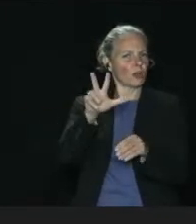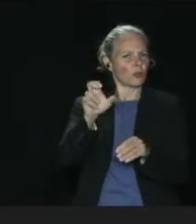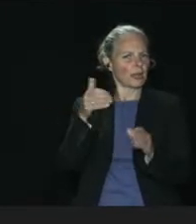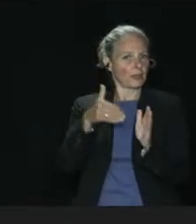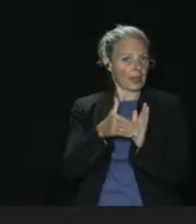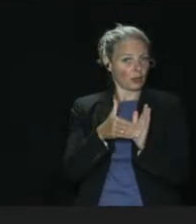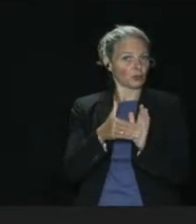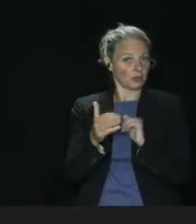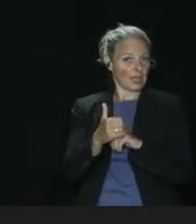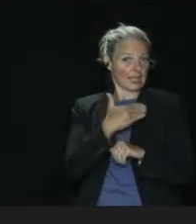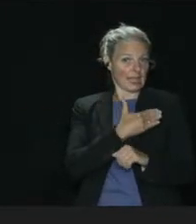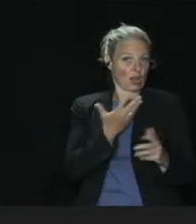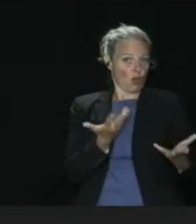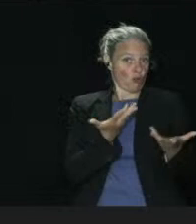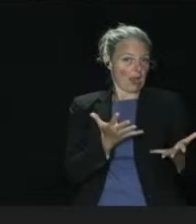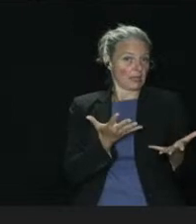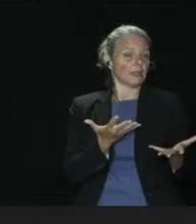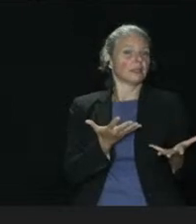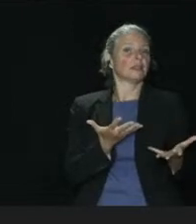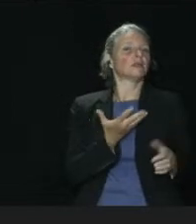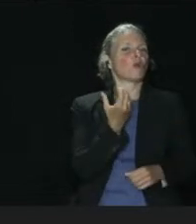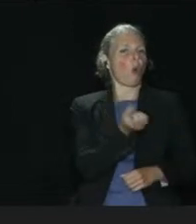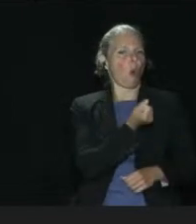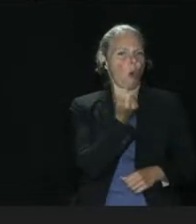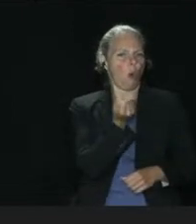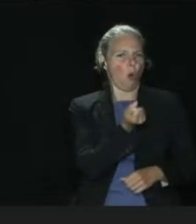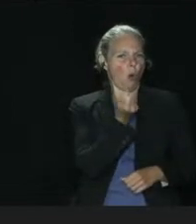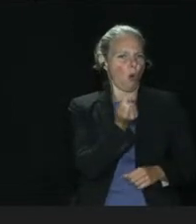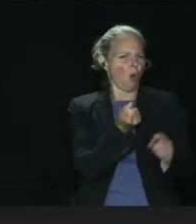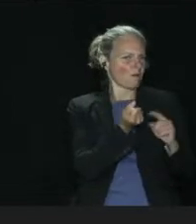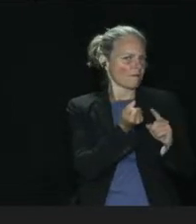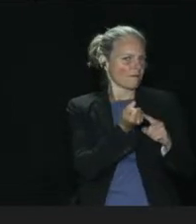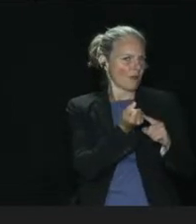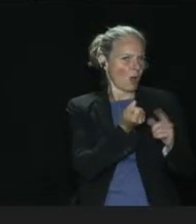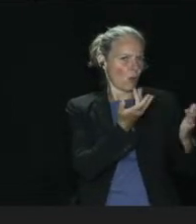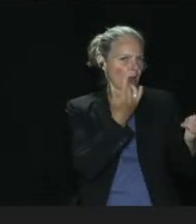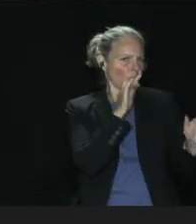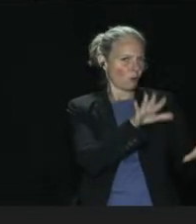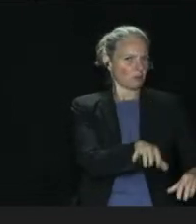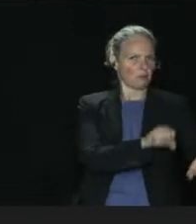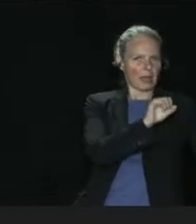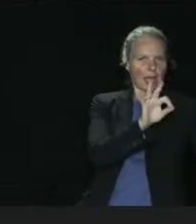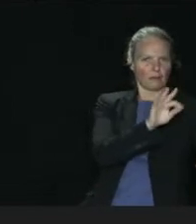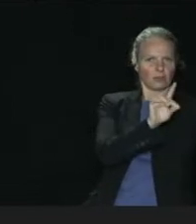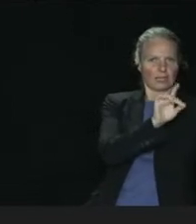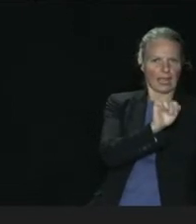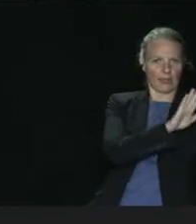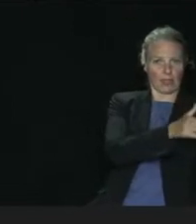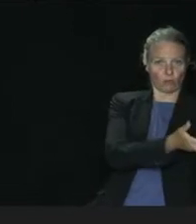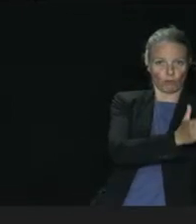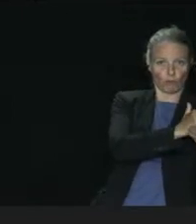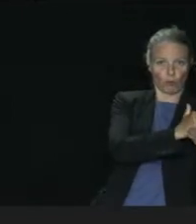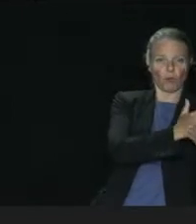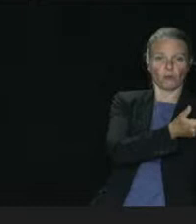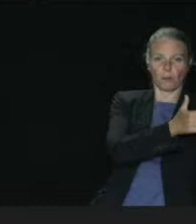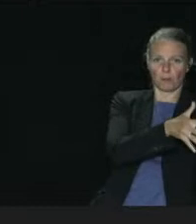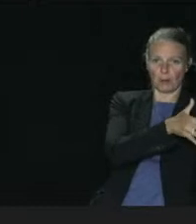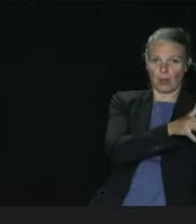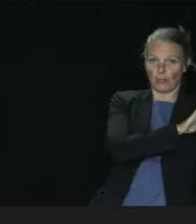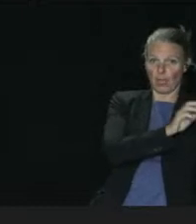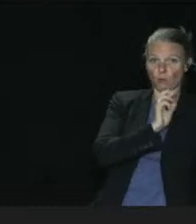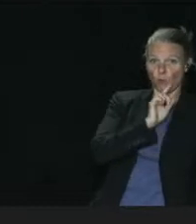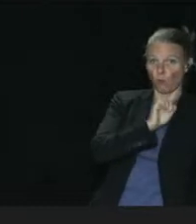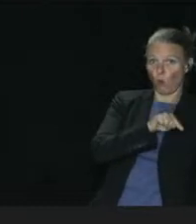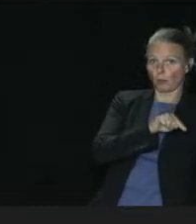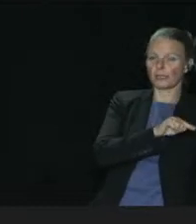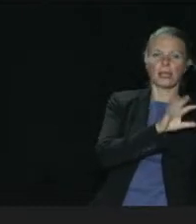has basically in storage while we're waiting for this FDA review. The reports coming out of the U.S. today are that the FDA